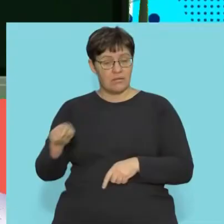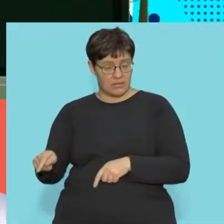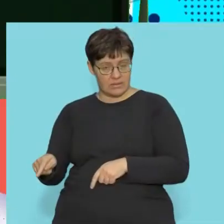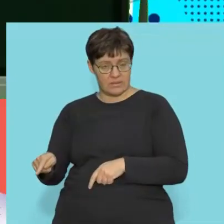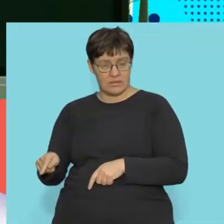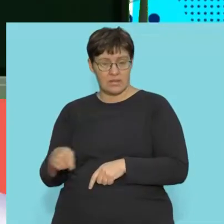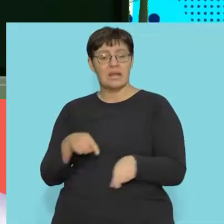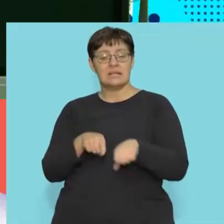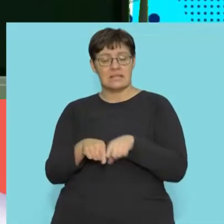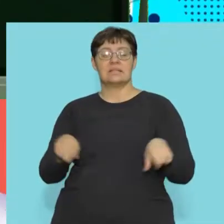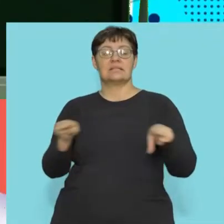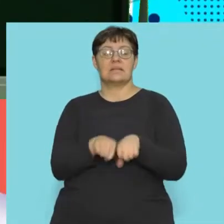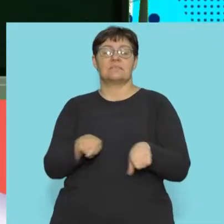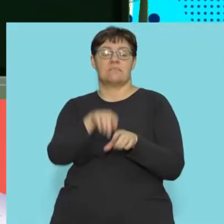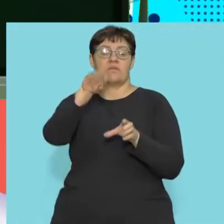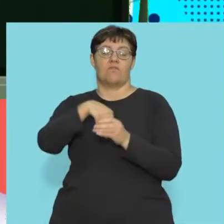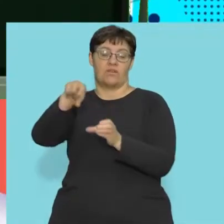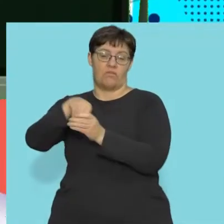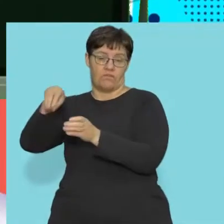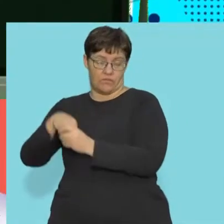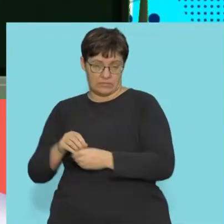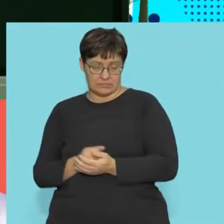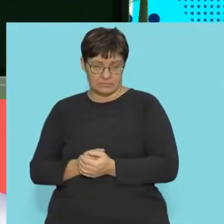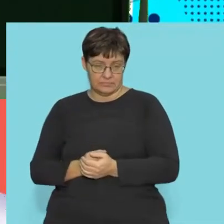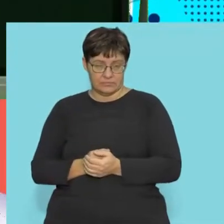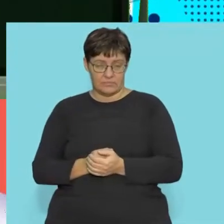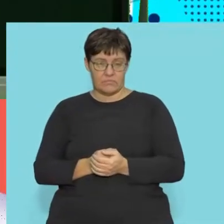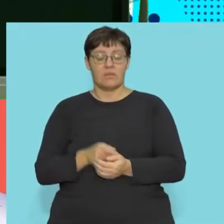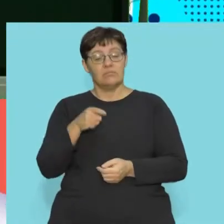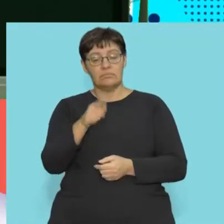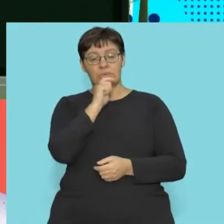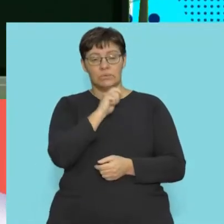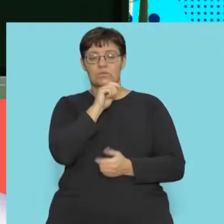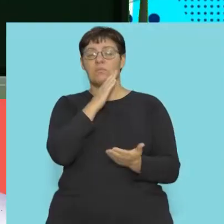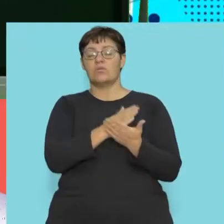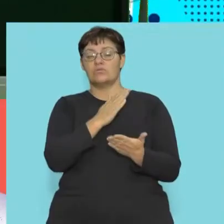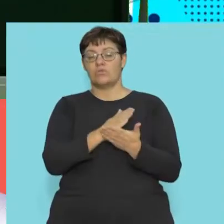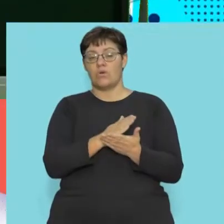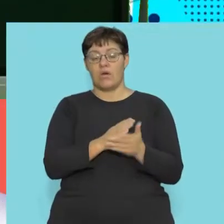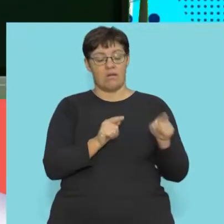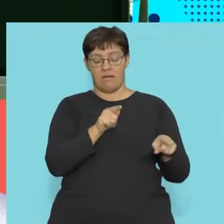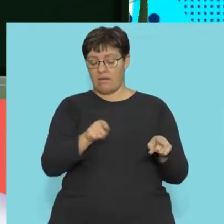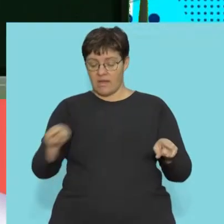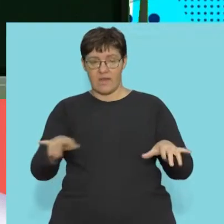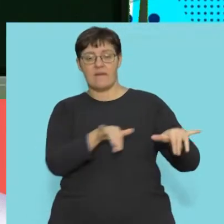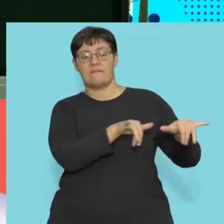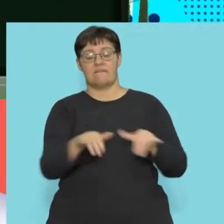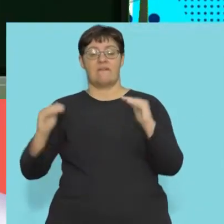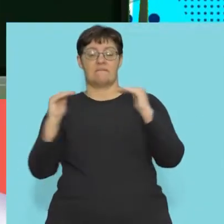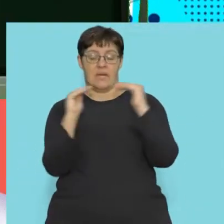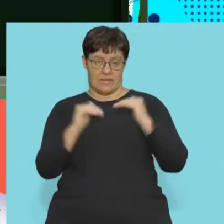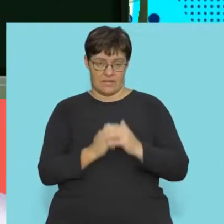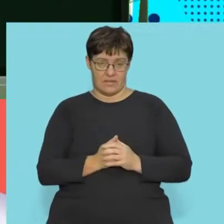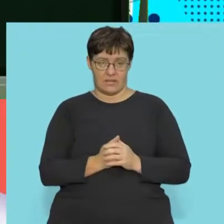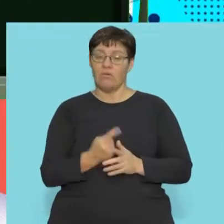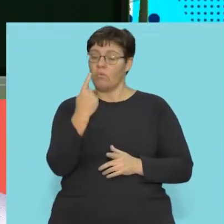different testing samples to. So a control variable is used to ensure that we have a fair test. So